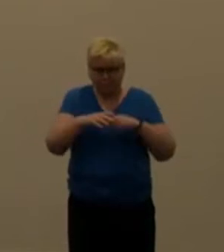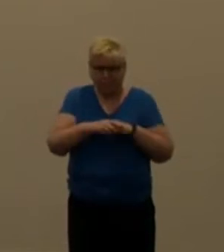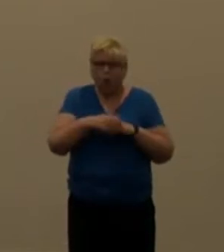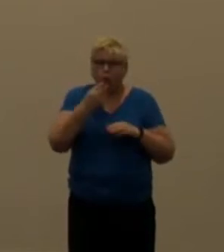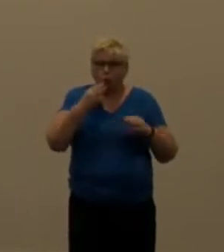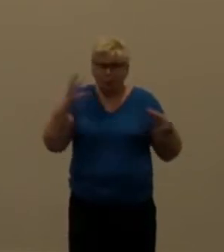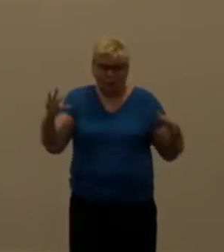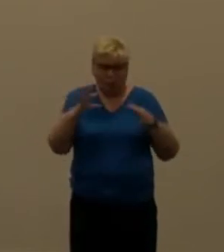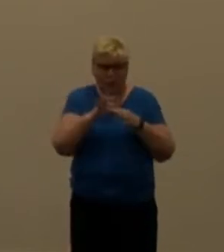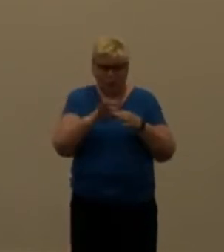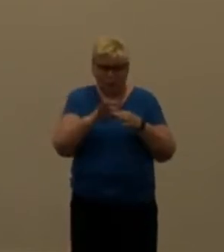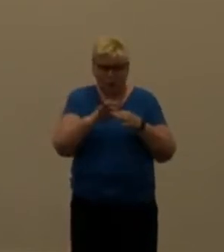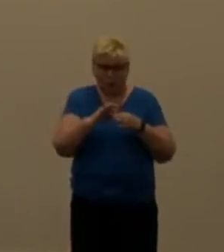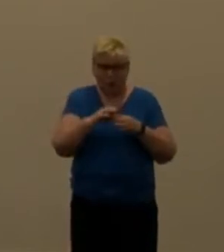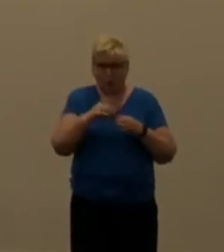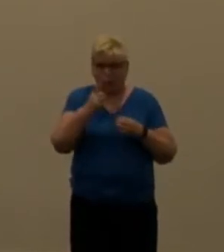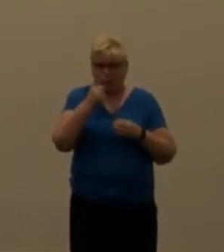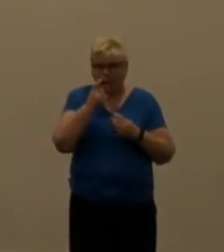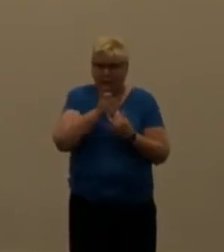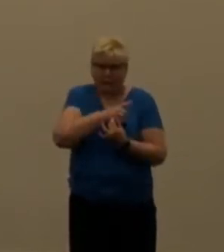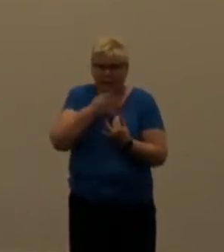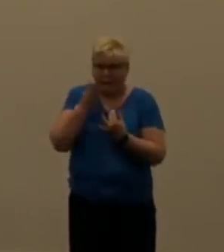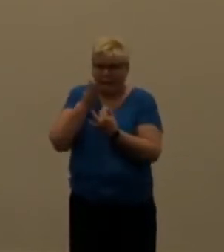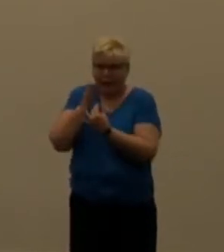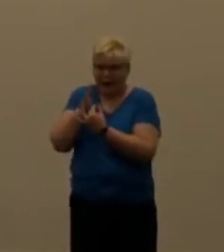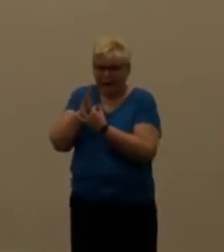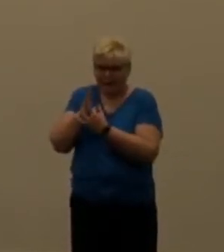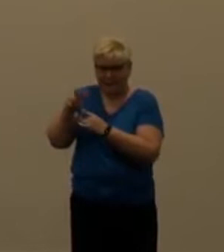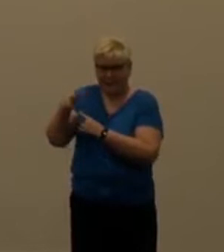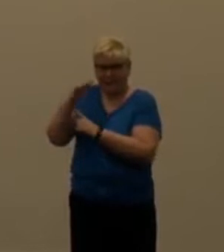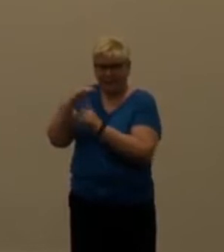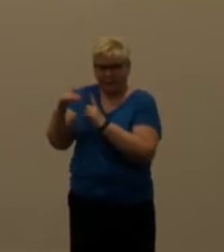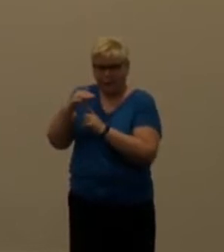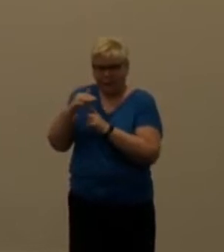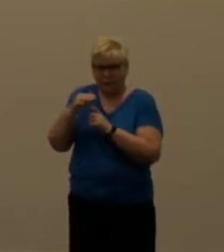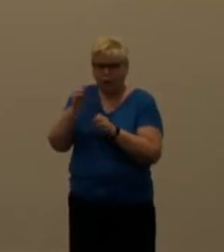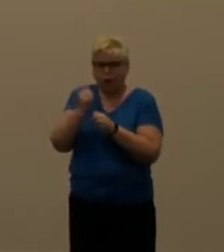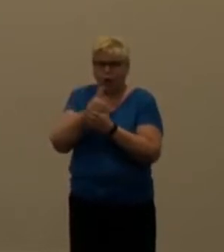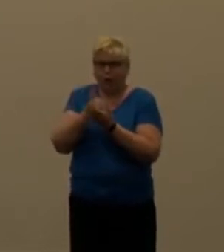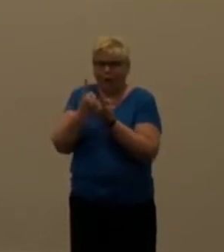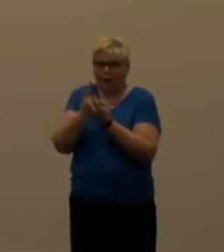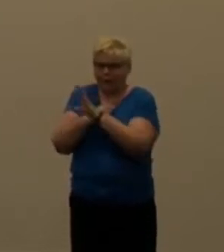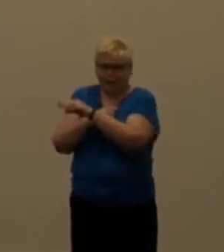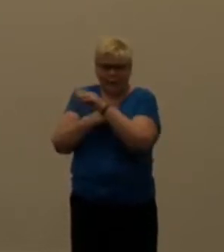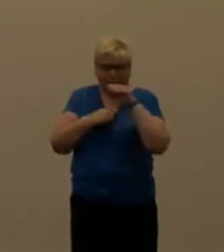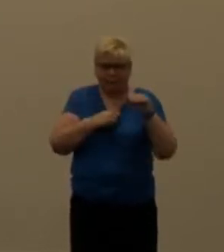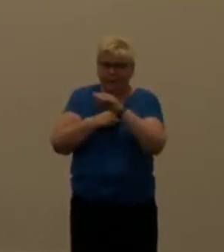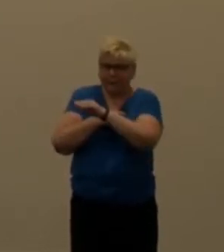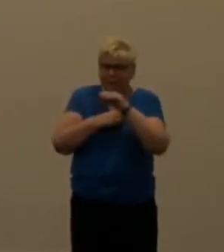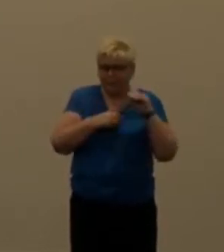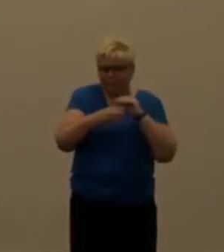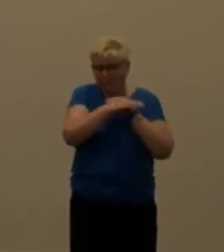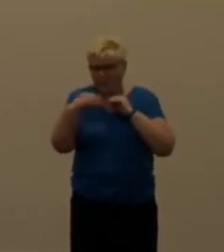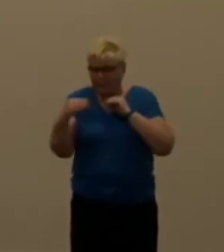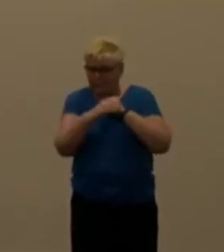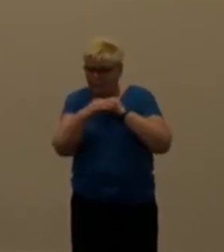we will be able to authenticate and to access our environment to do things in that environment. So